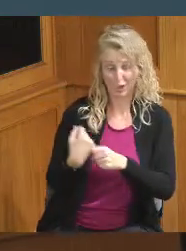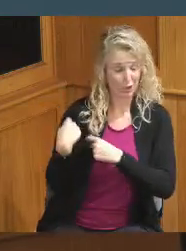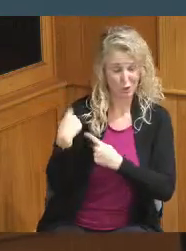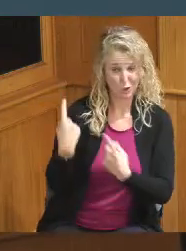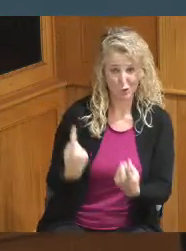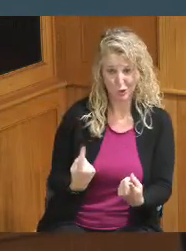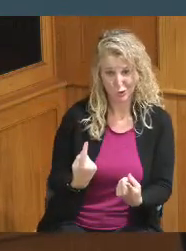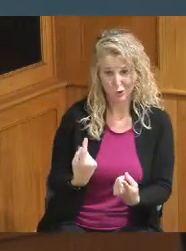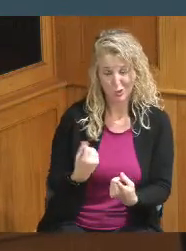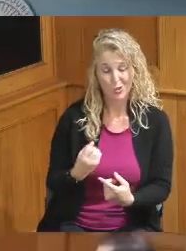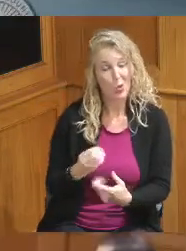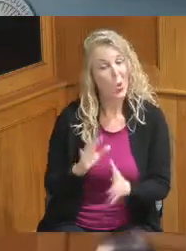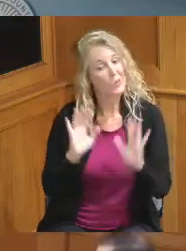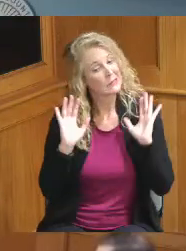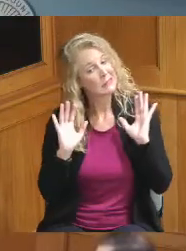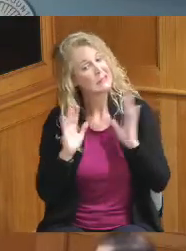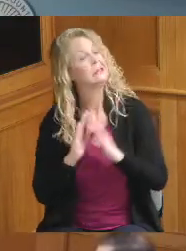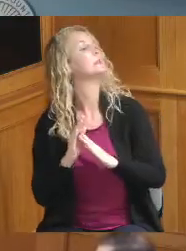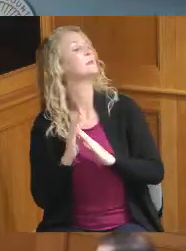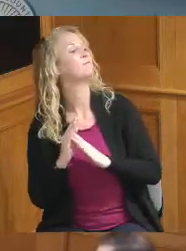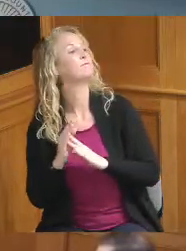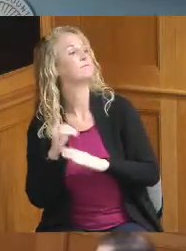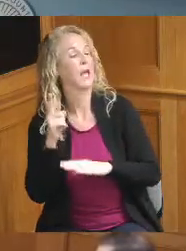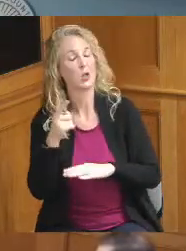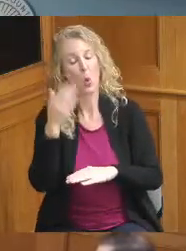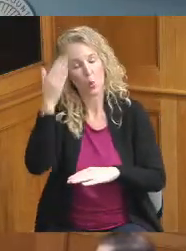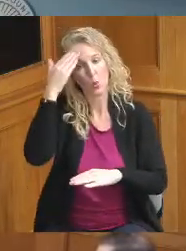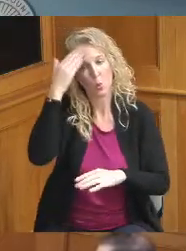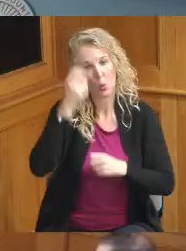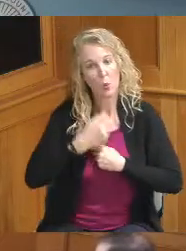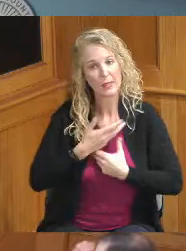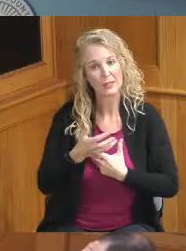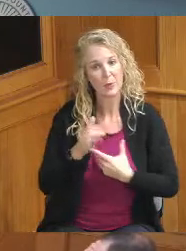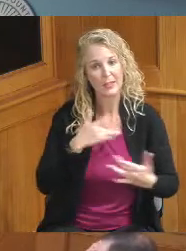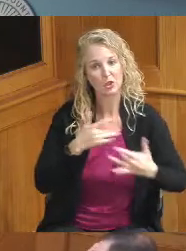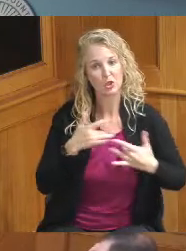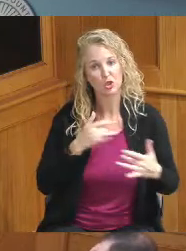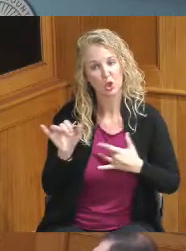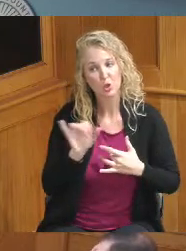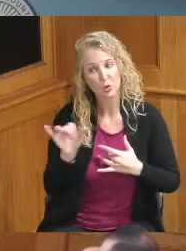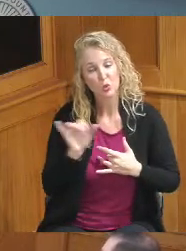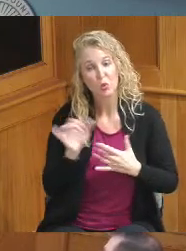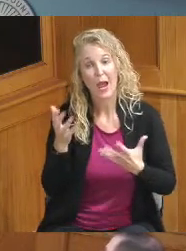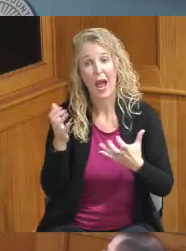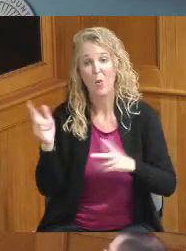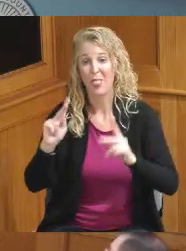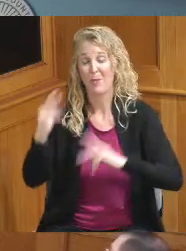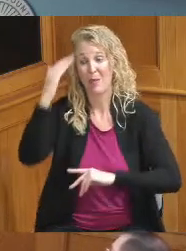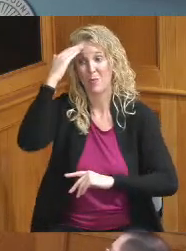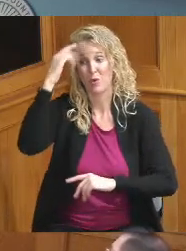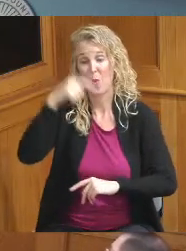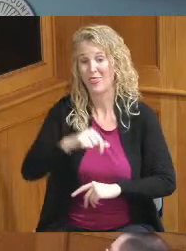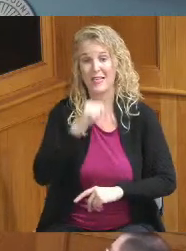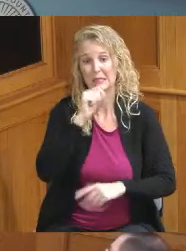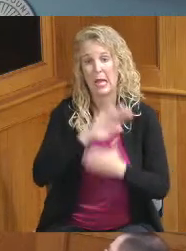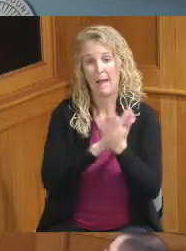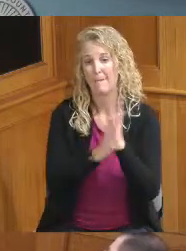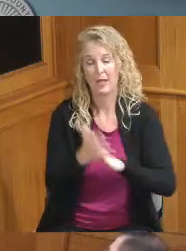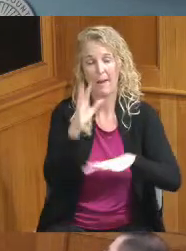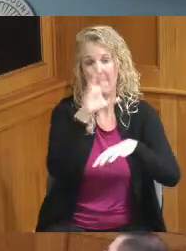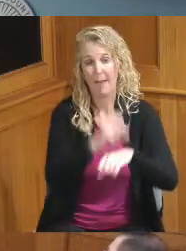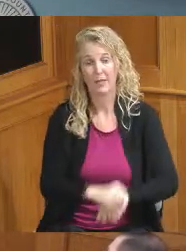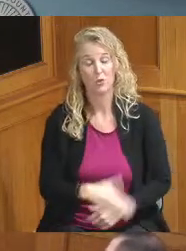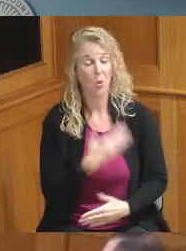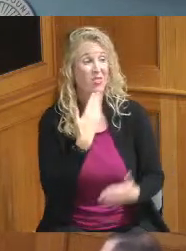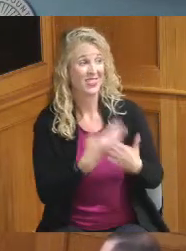So I don't know. You expressed some concern. Want to make sure they know this is not going to be a habit.